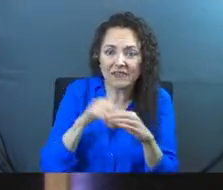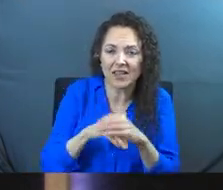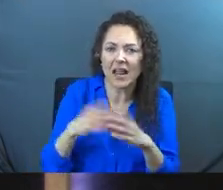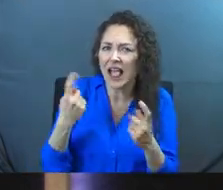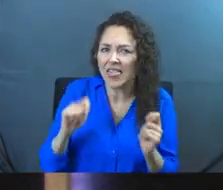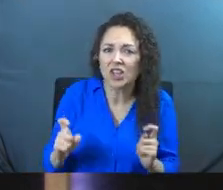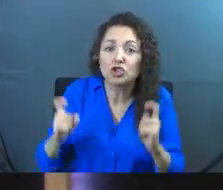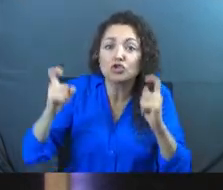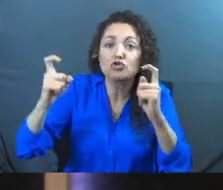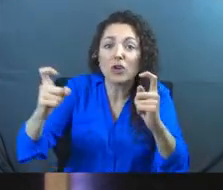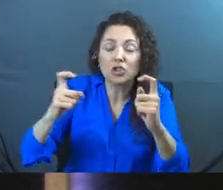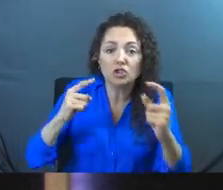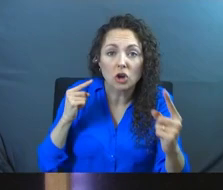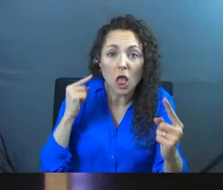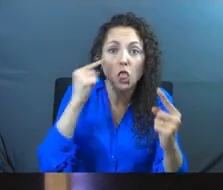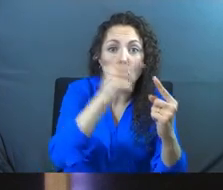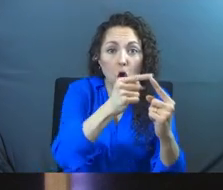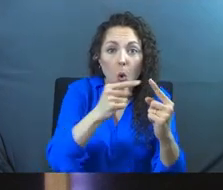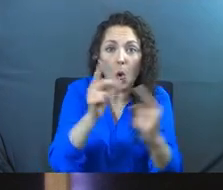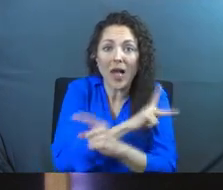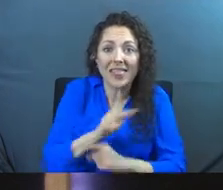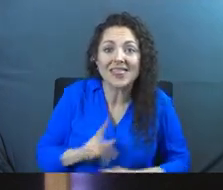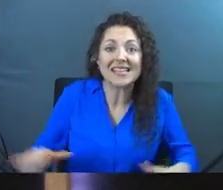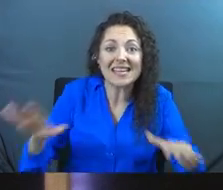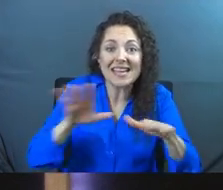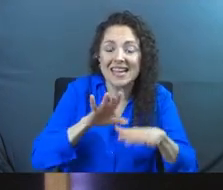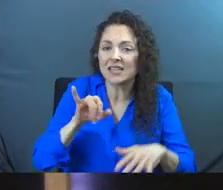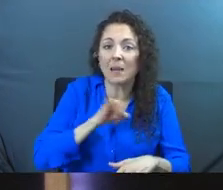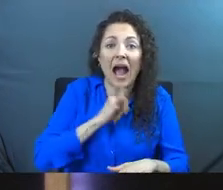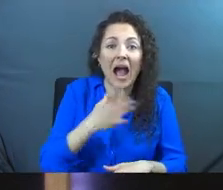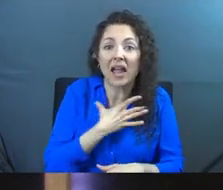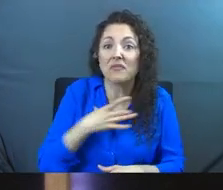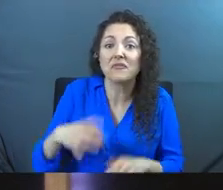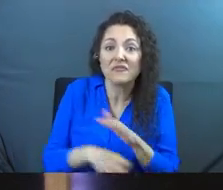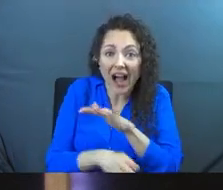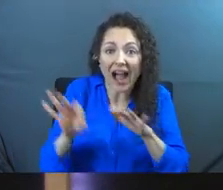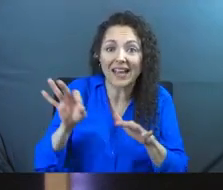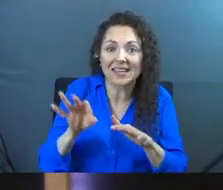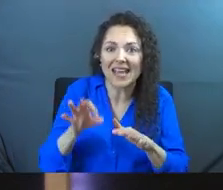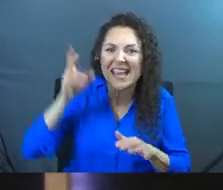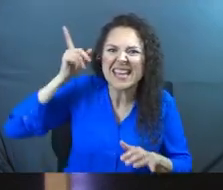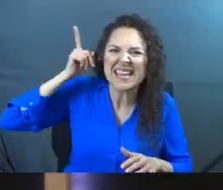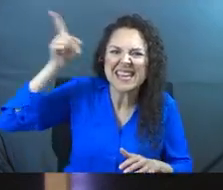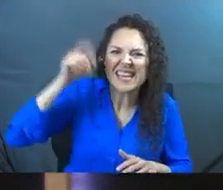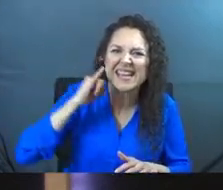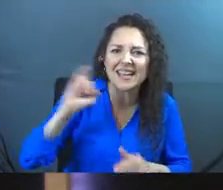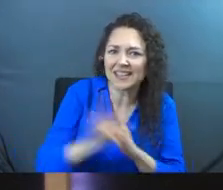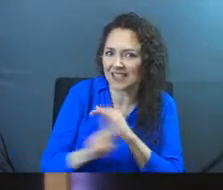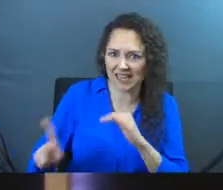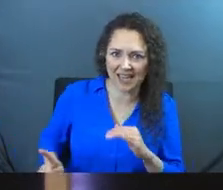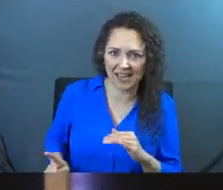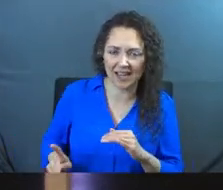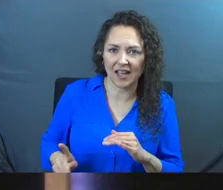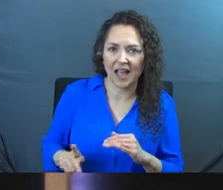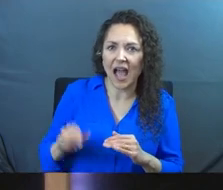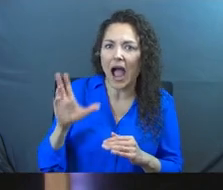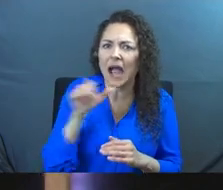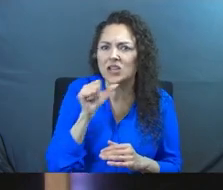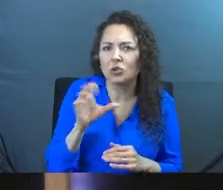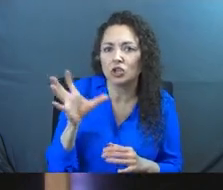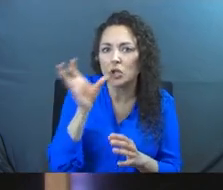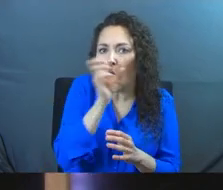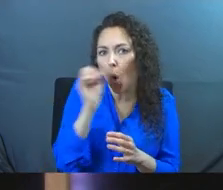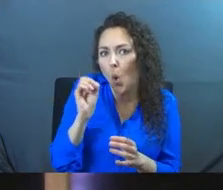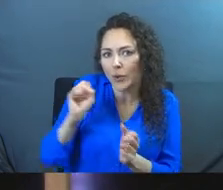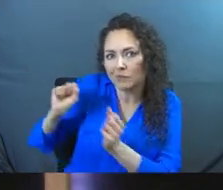I find in the kingdom of God and in the King. He's not an accessory to my life. He's not something I hold on to on the side and I have every other